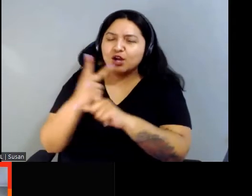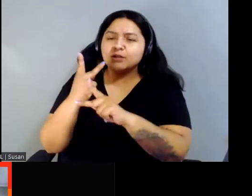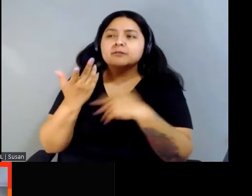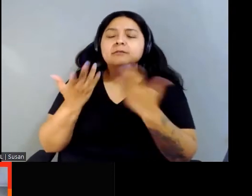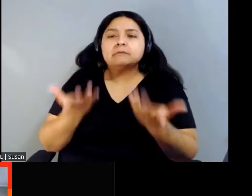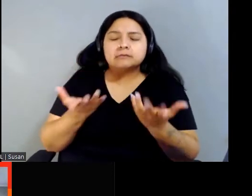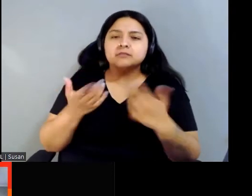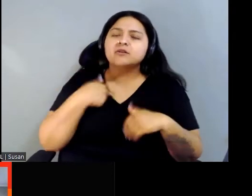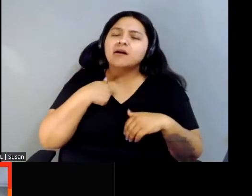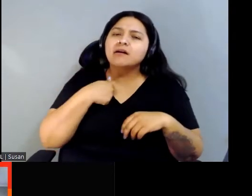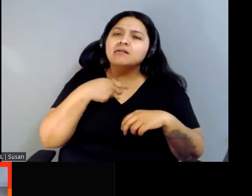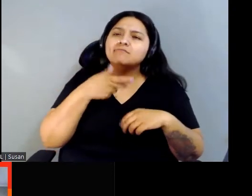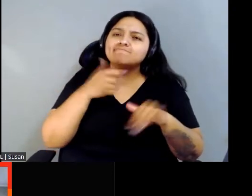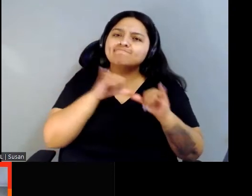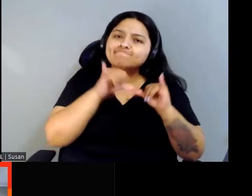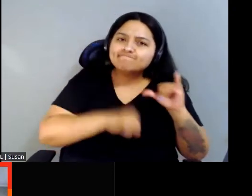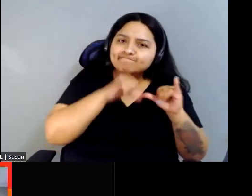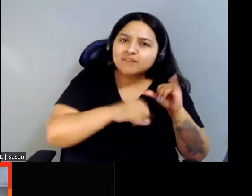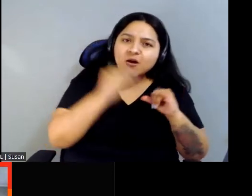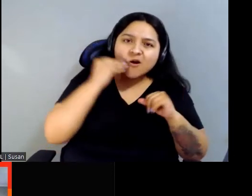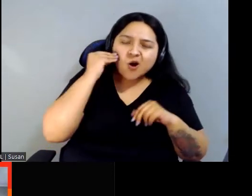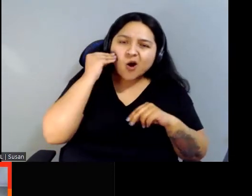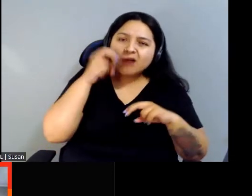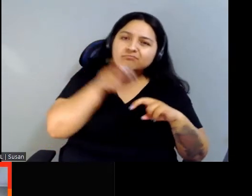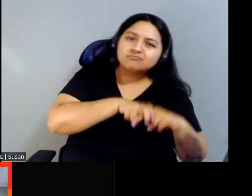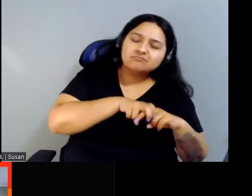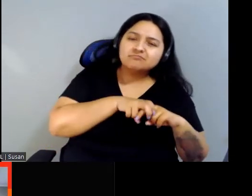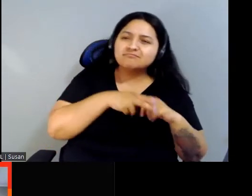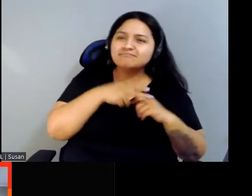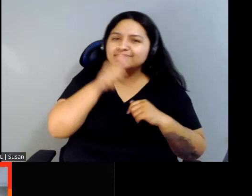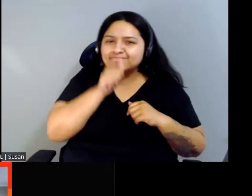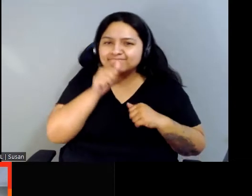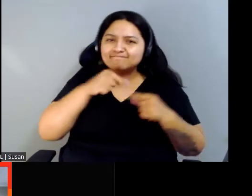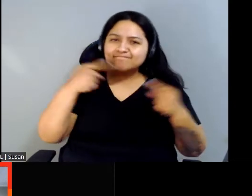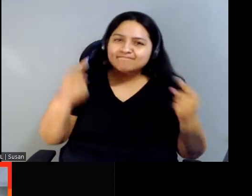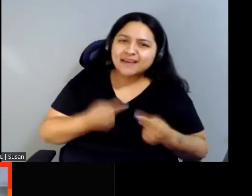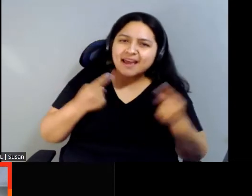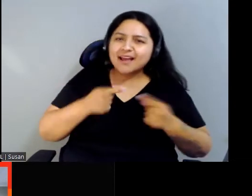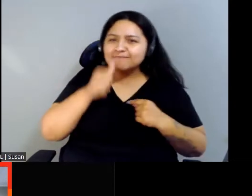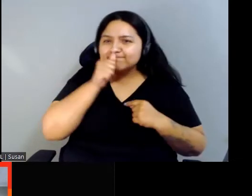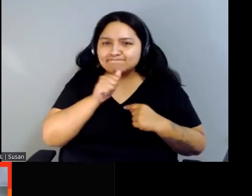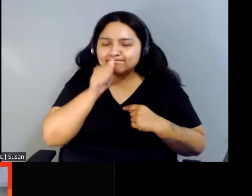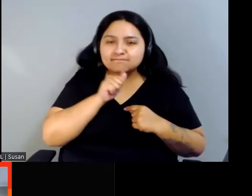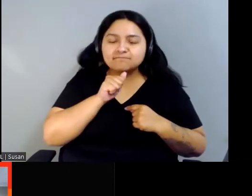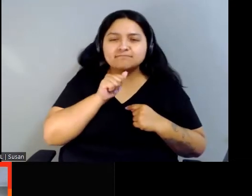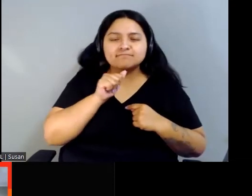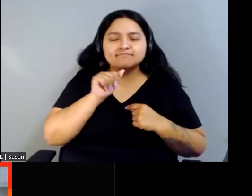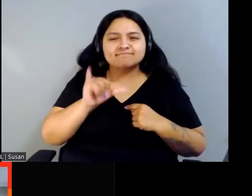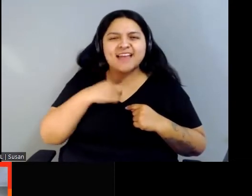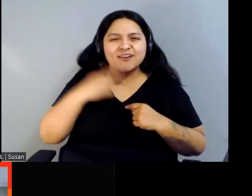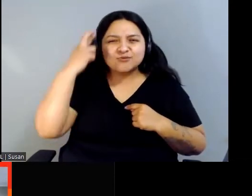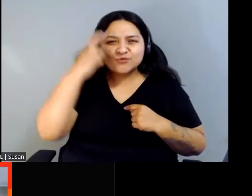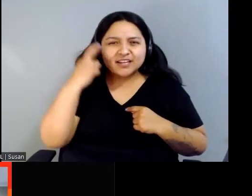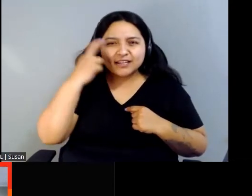home on the couch, just kind of dealing with the pain that I was in, the more I realized I was fighting with every